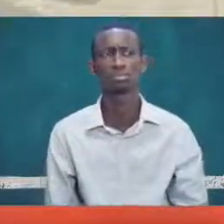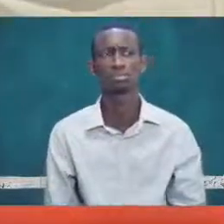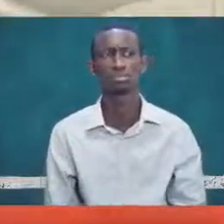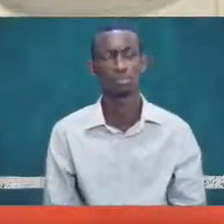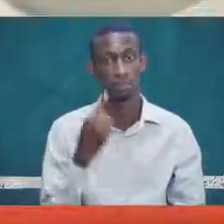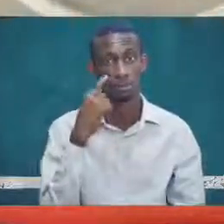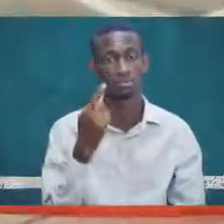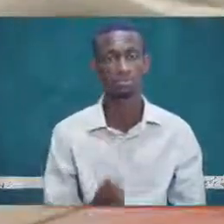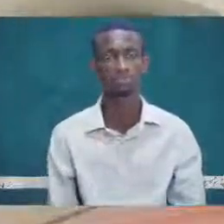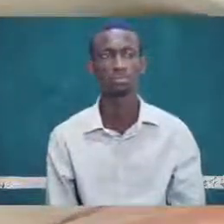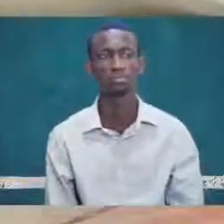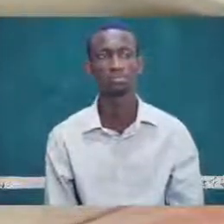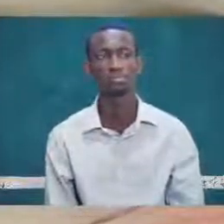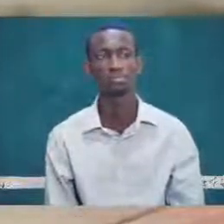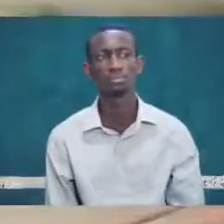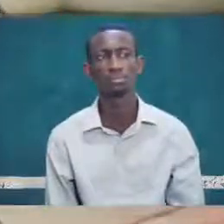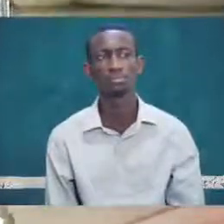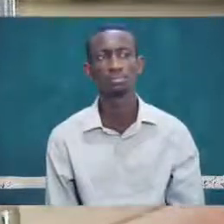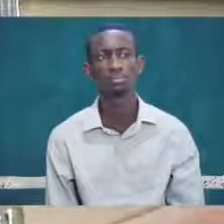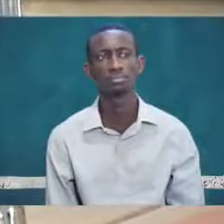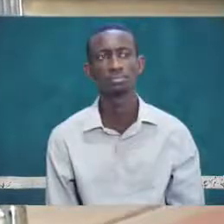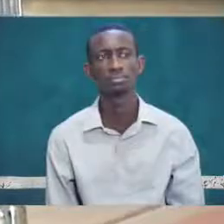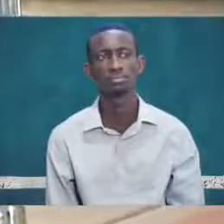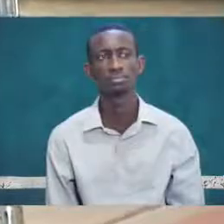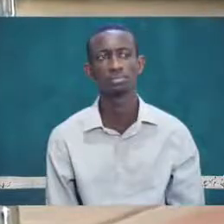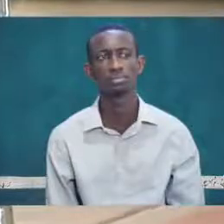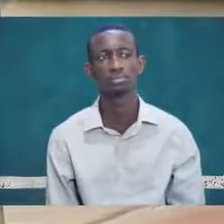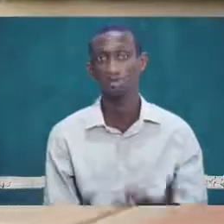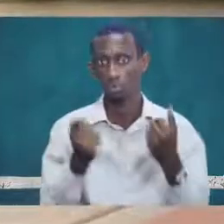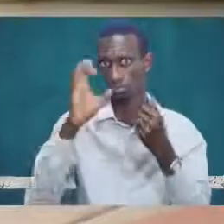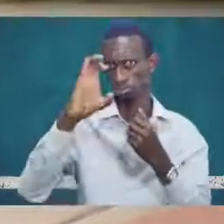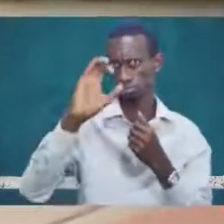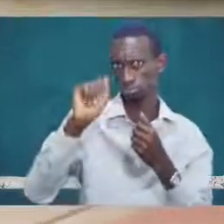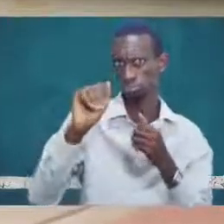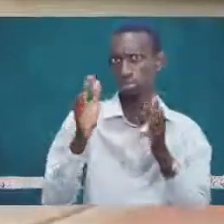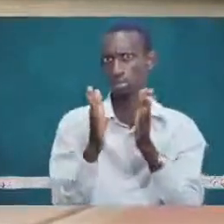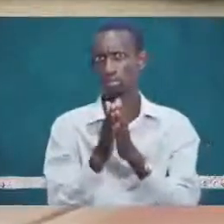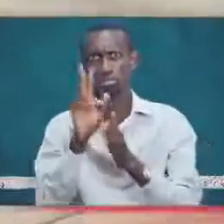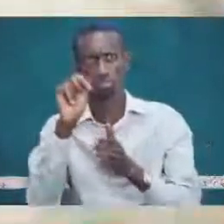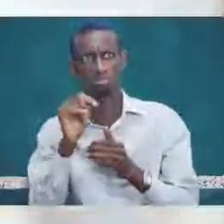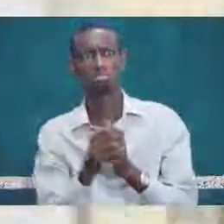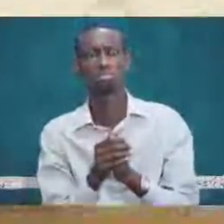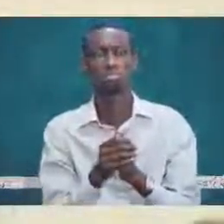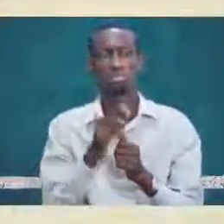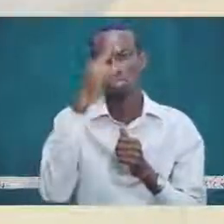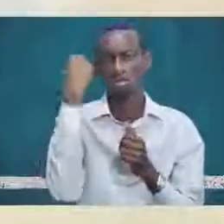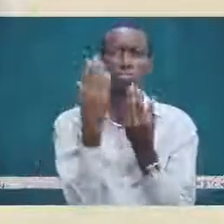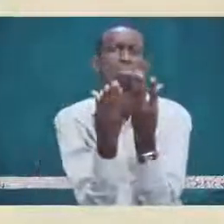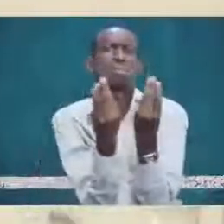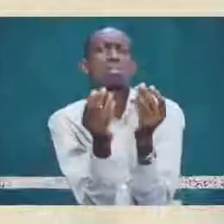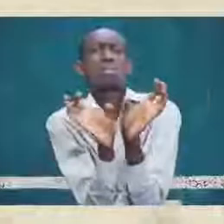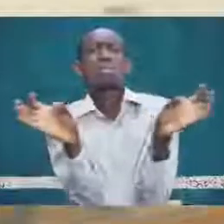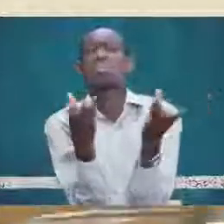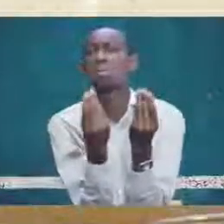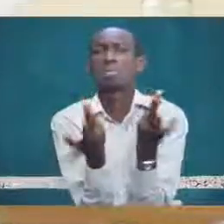the nitrates. So we are using the carbonates and the nitrates because there are some substances, not all substances